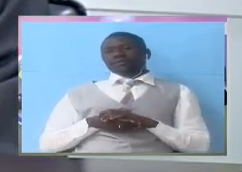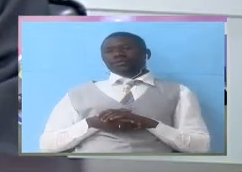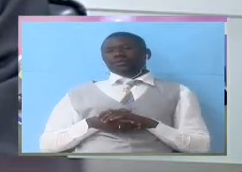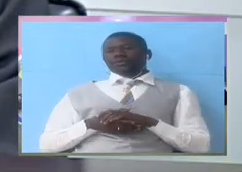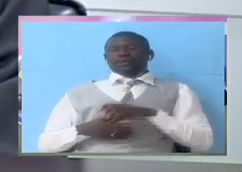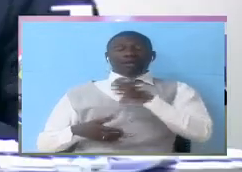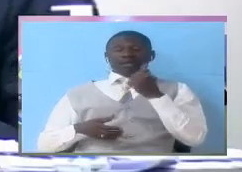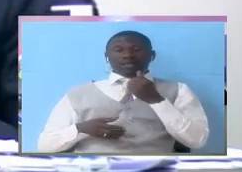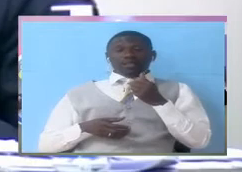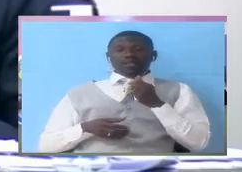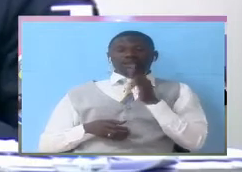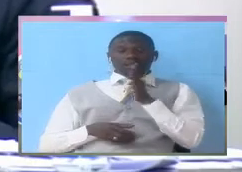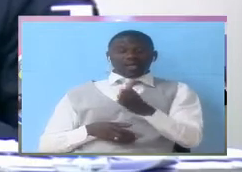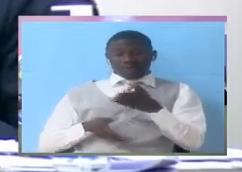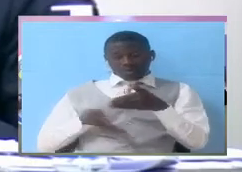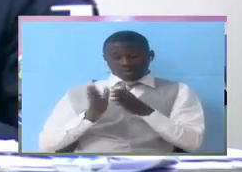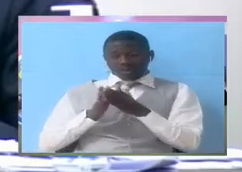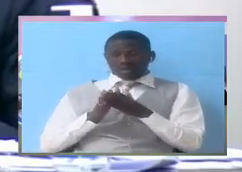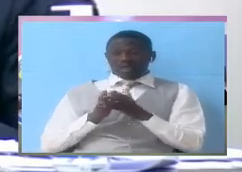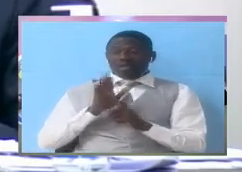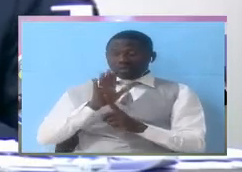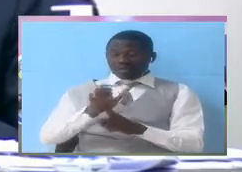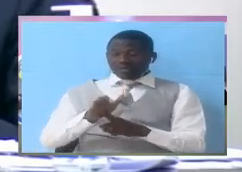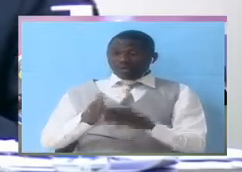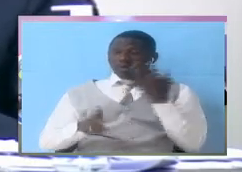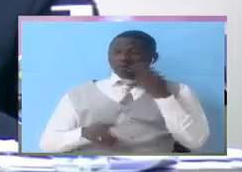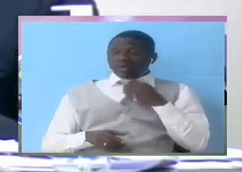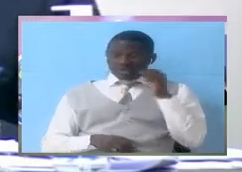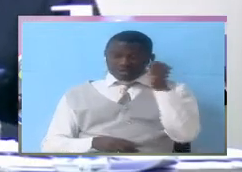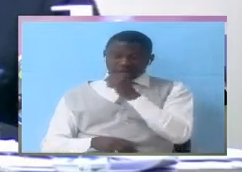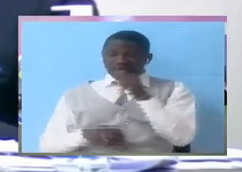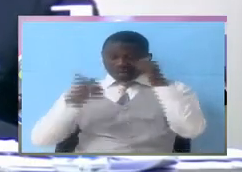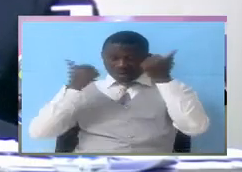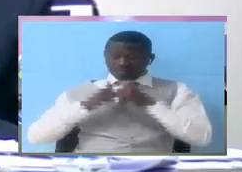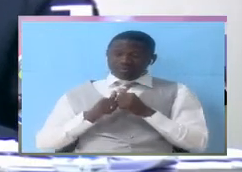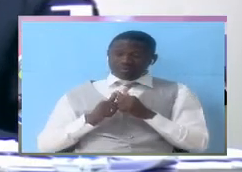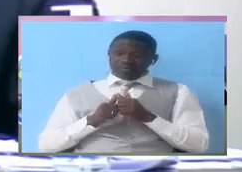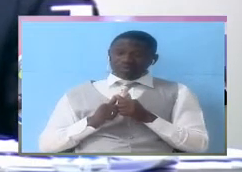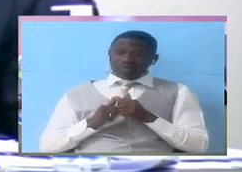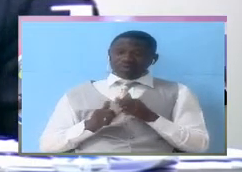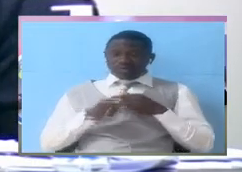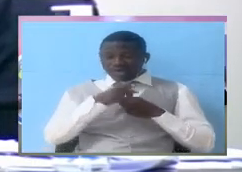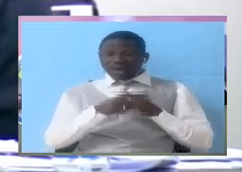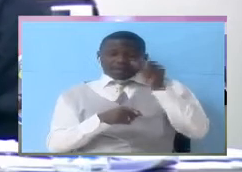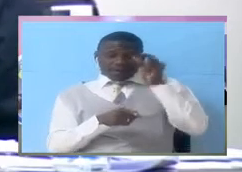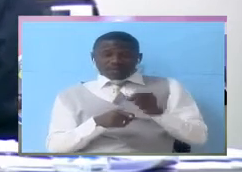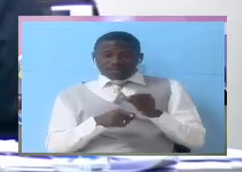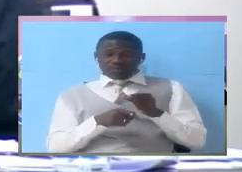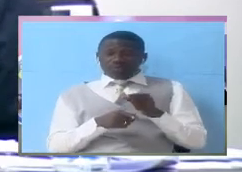the procedure is when a crime is committed, the person would be investigated and arrested.